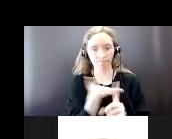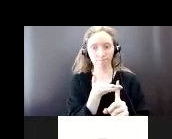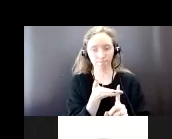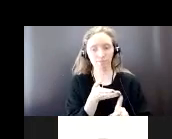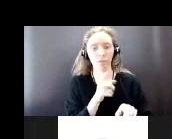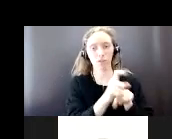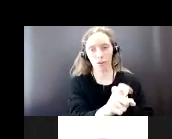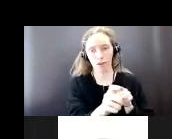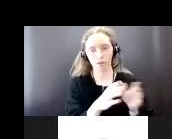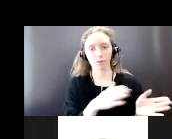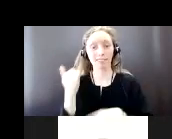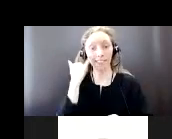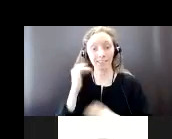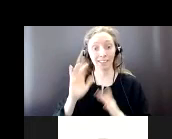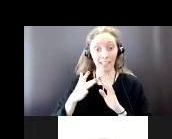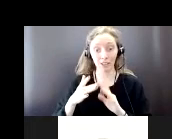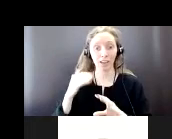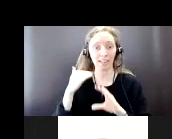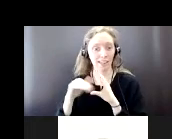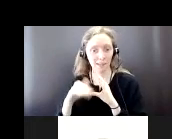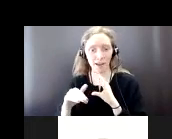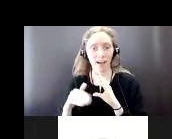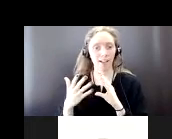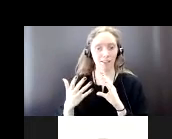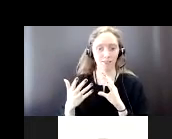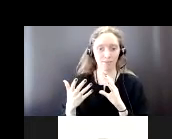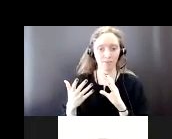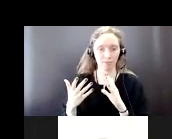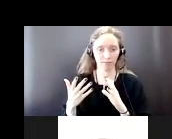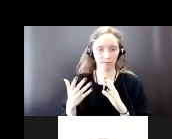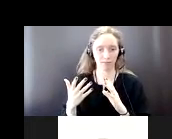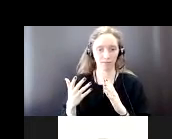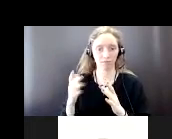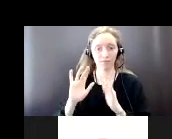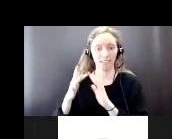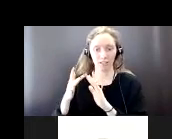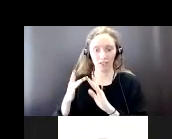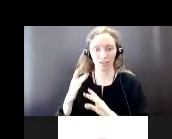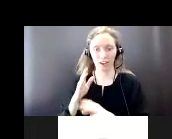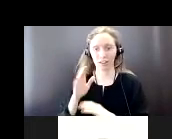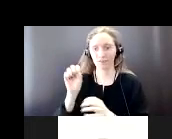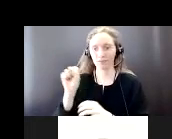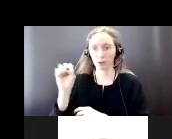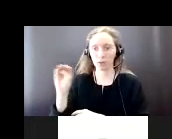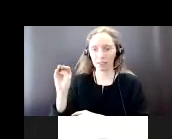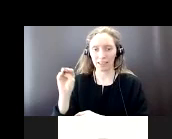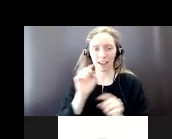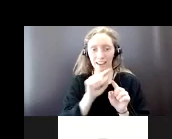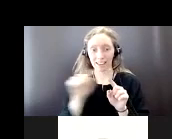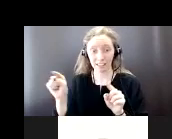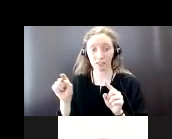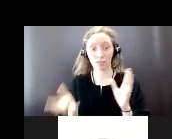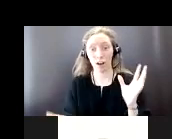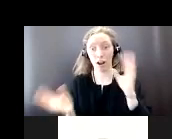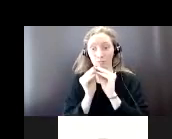three, which is essentially cyber, it's actually more than direct call.